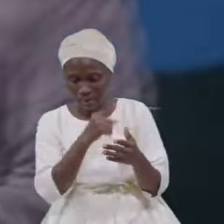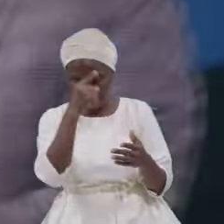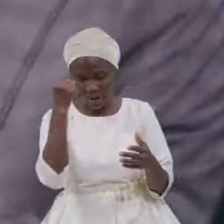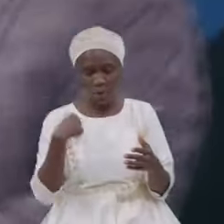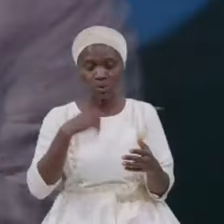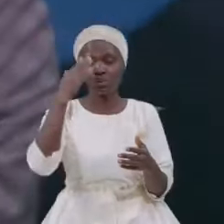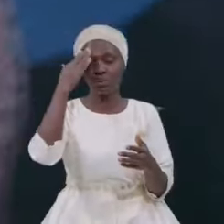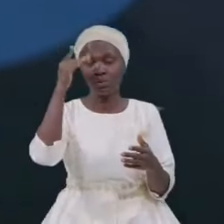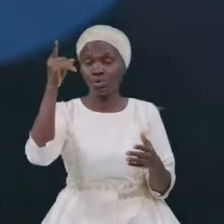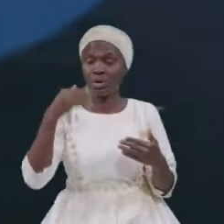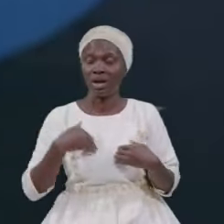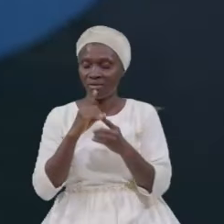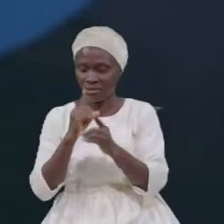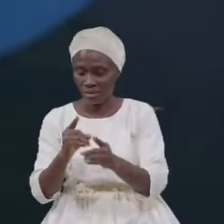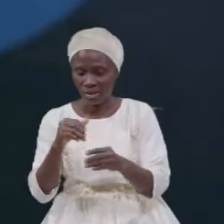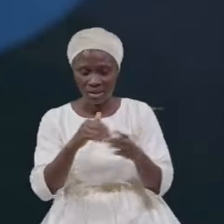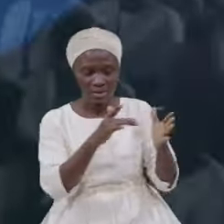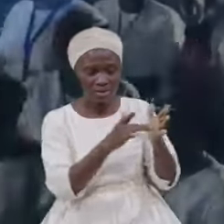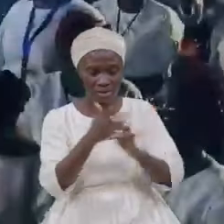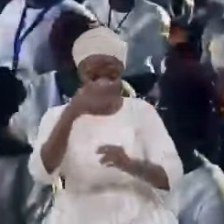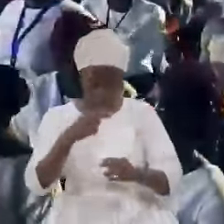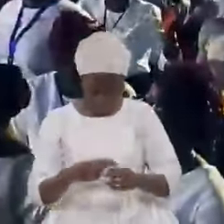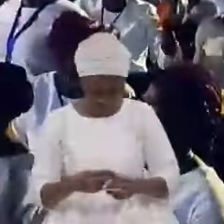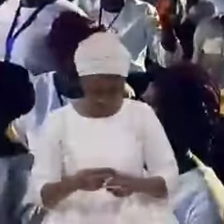Jesus' name we pray.